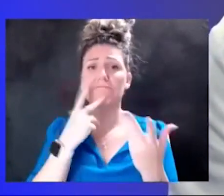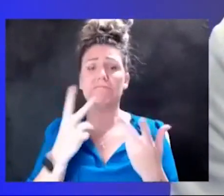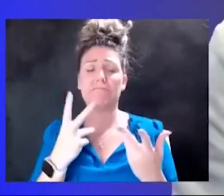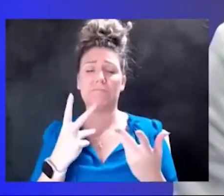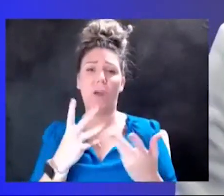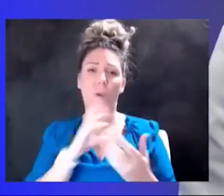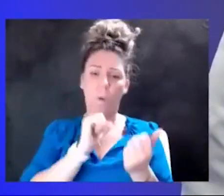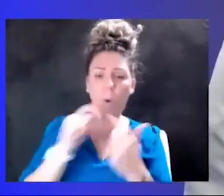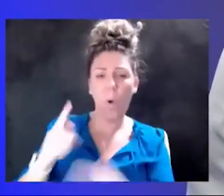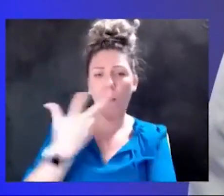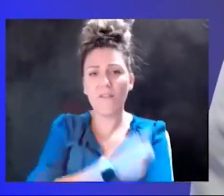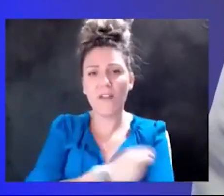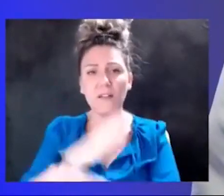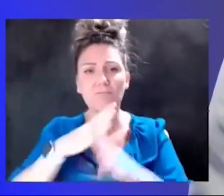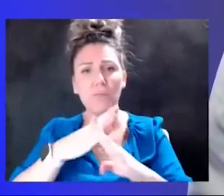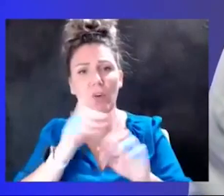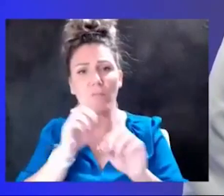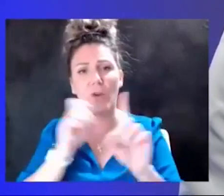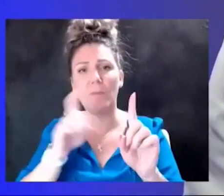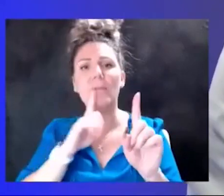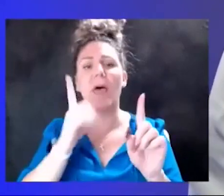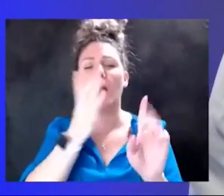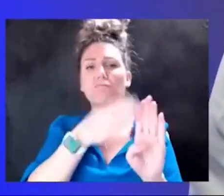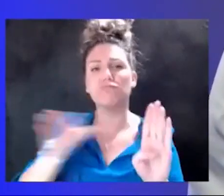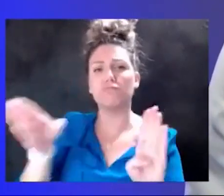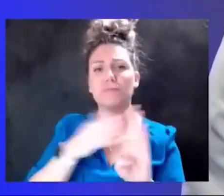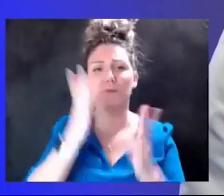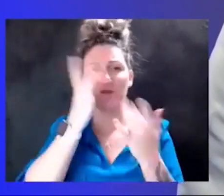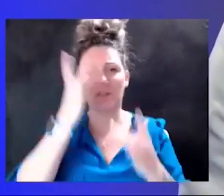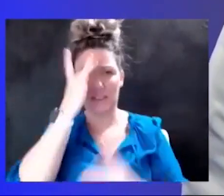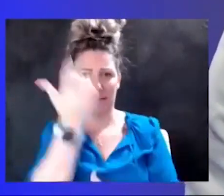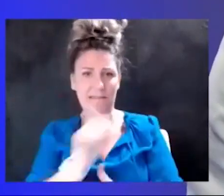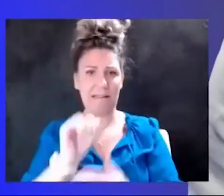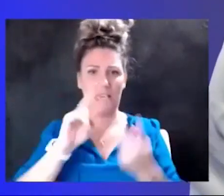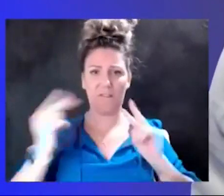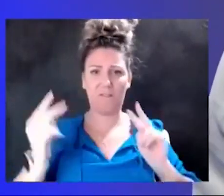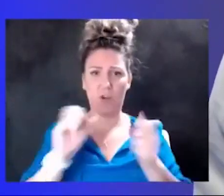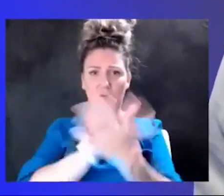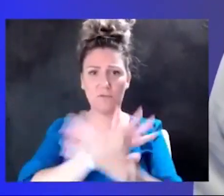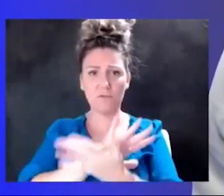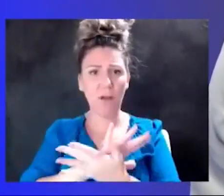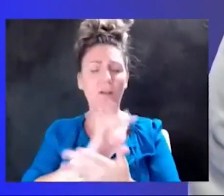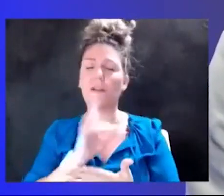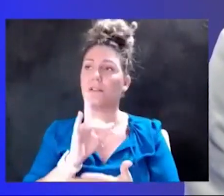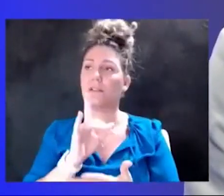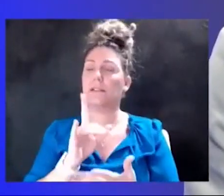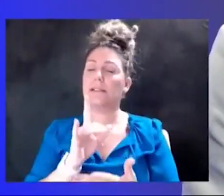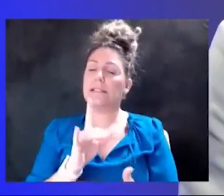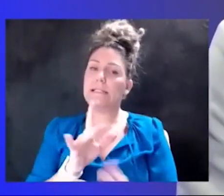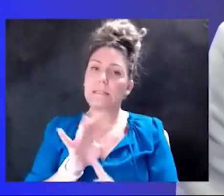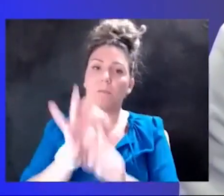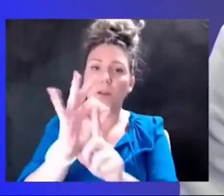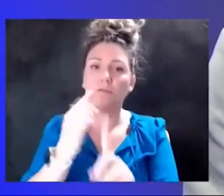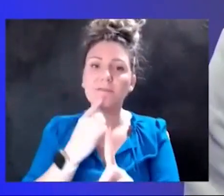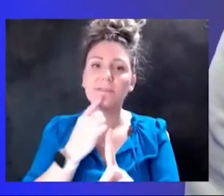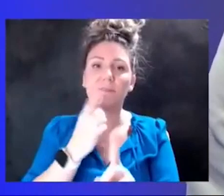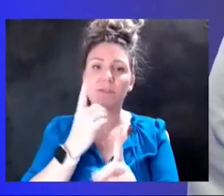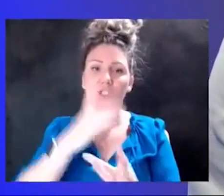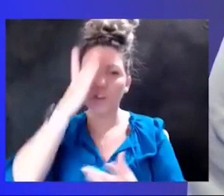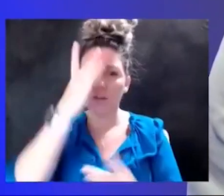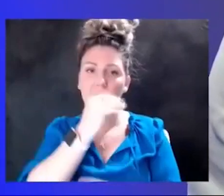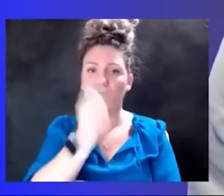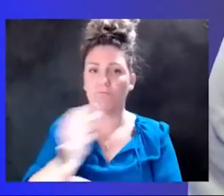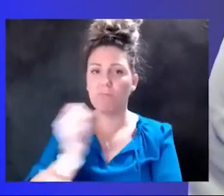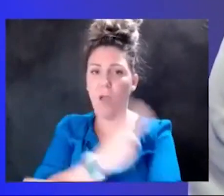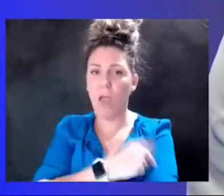protect against that spectrum of disease that any of these variants cause, especially severe disease and hospitalization. So we have seen what's gone